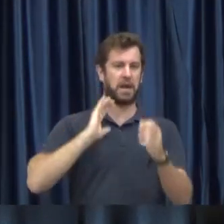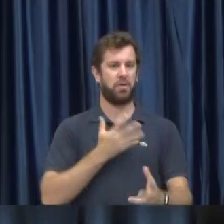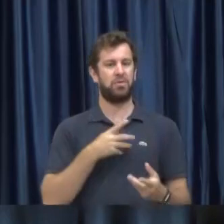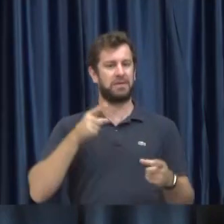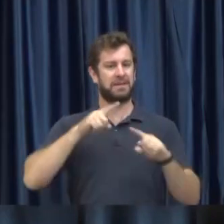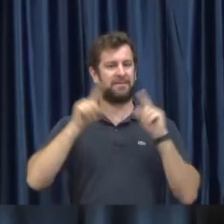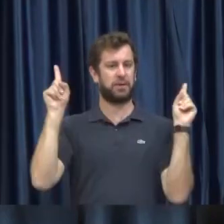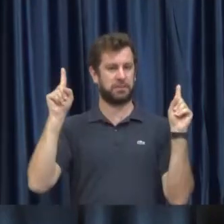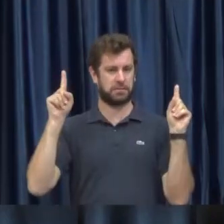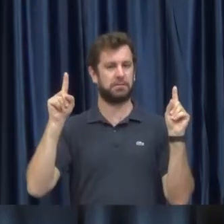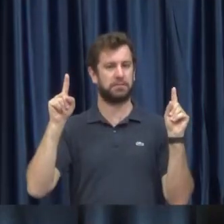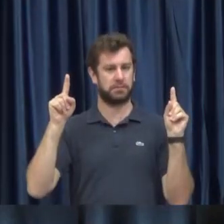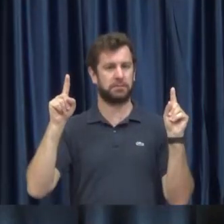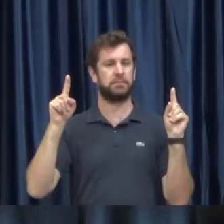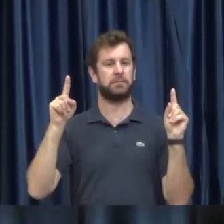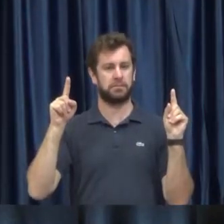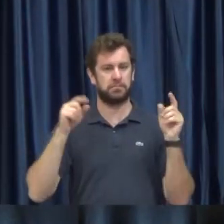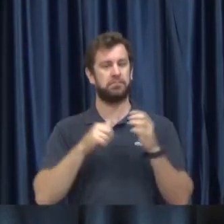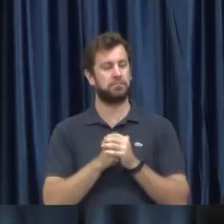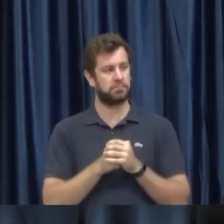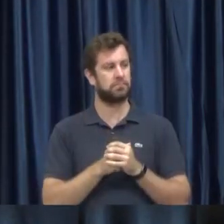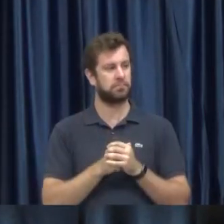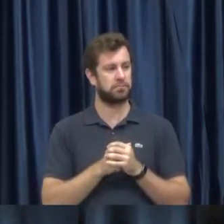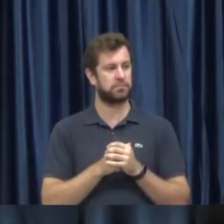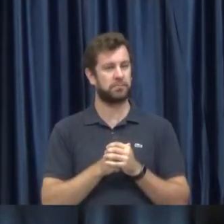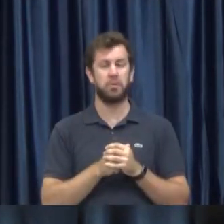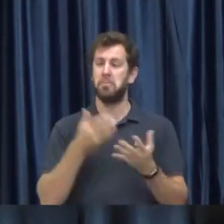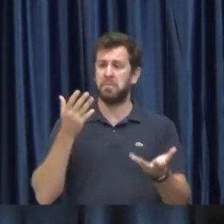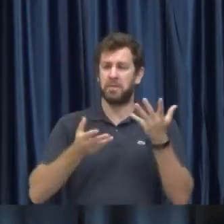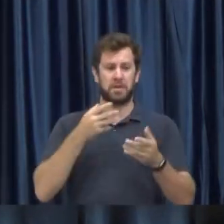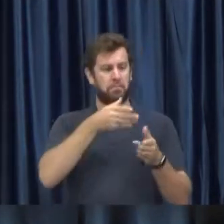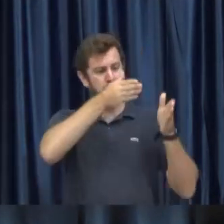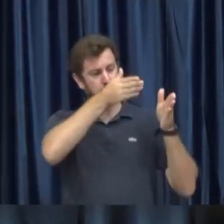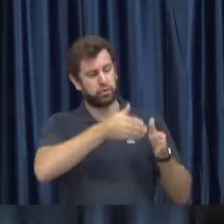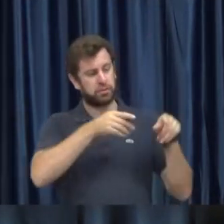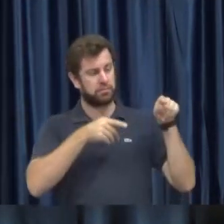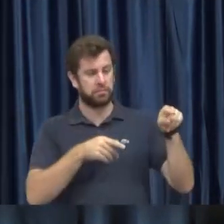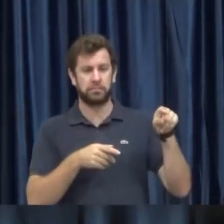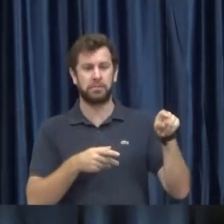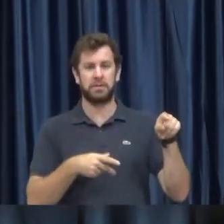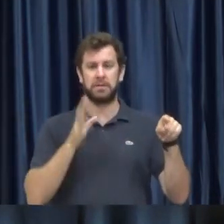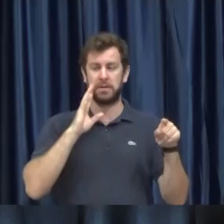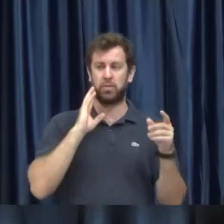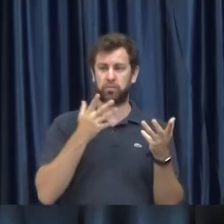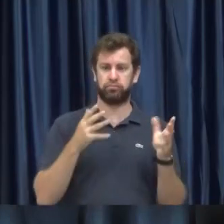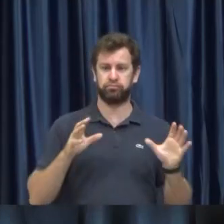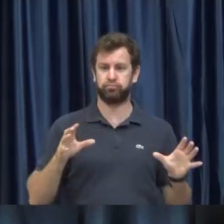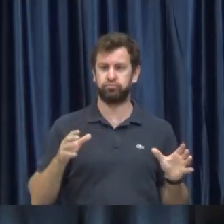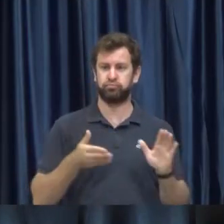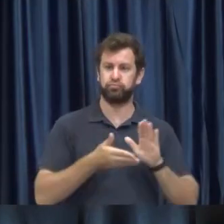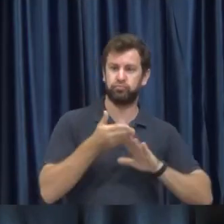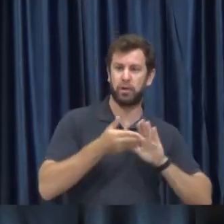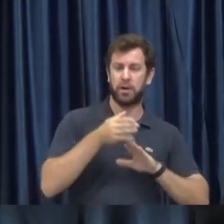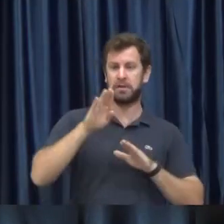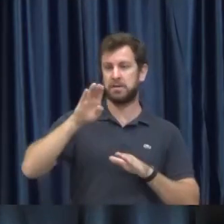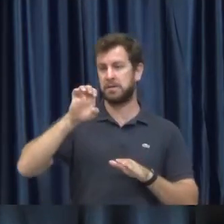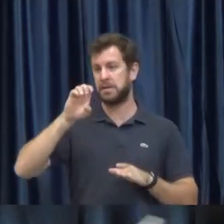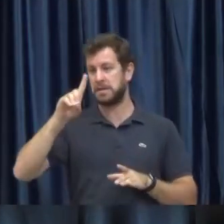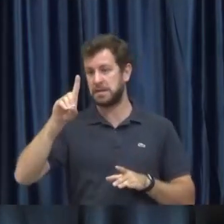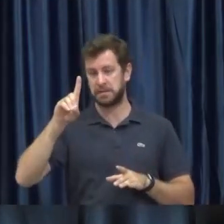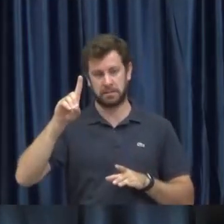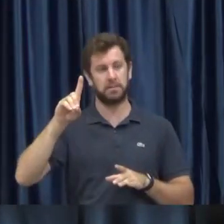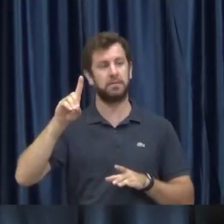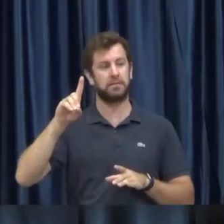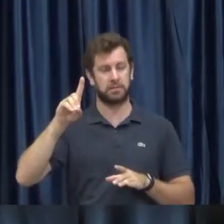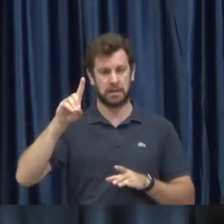so there may be somebody who performs the Eid, Salatul Eid, believing